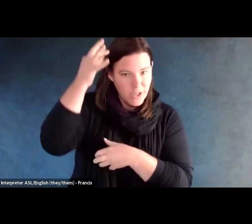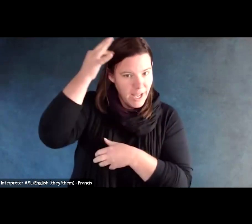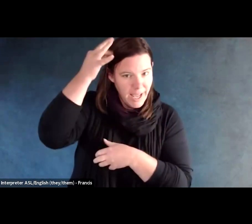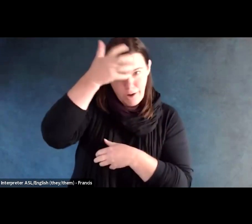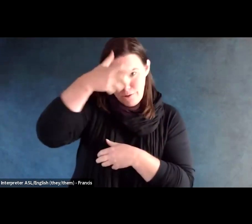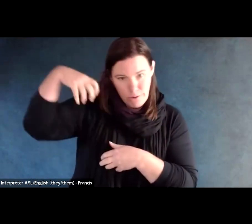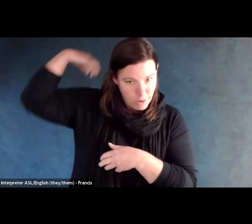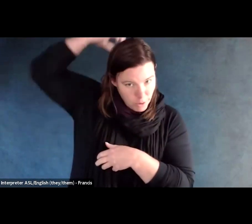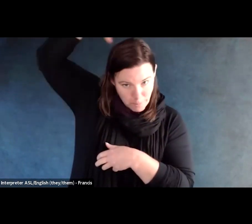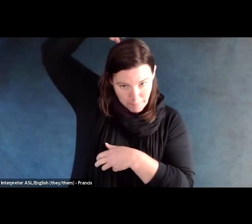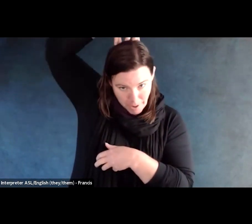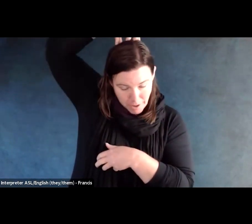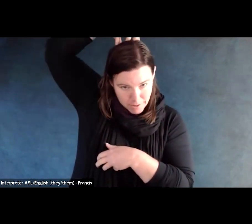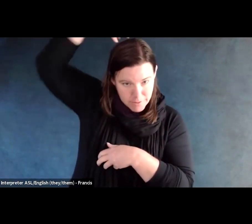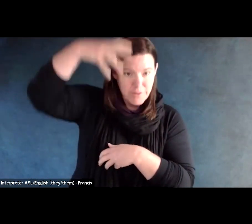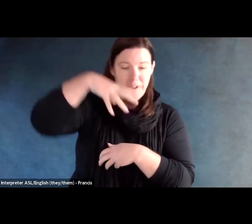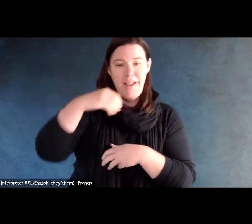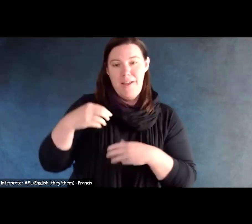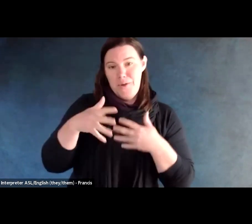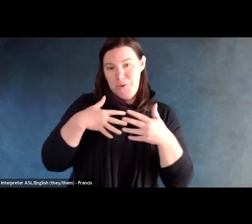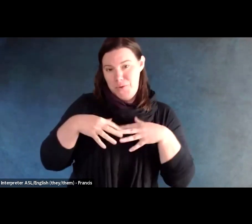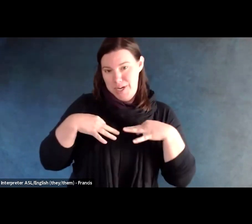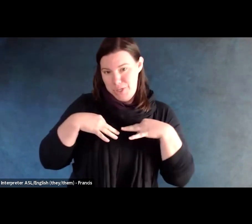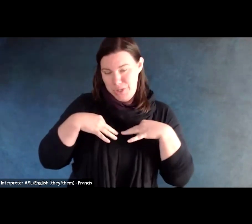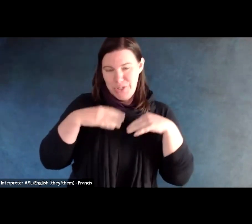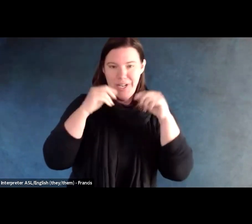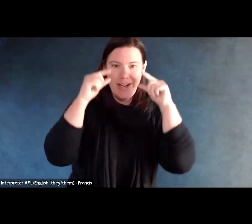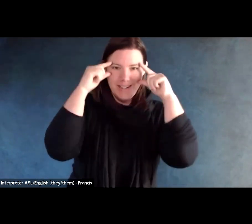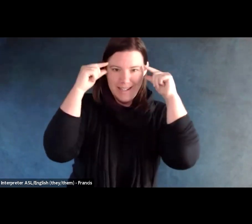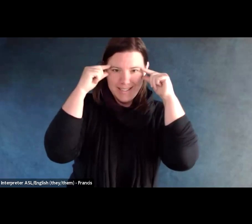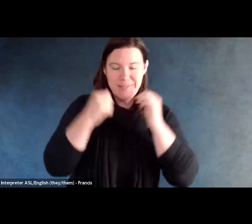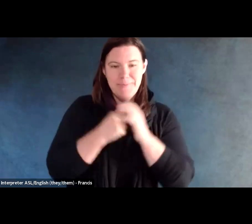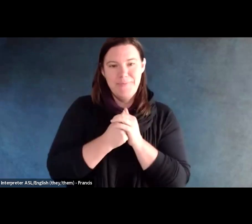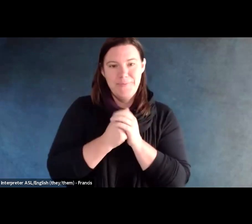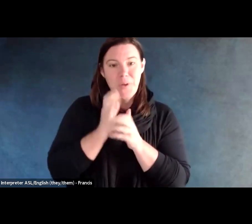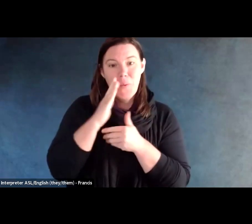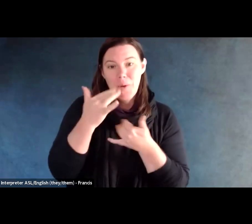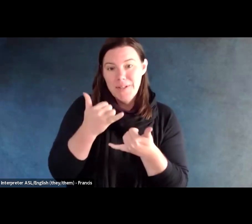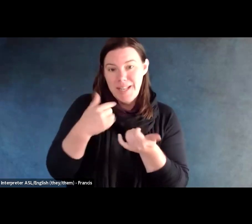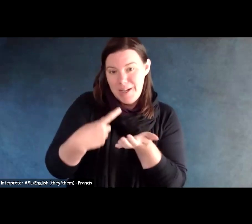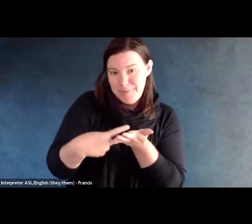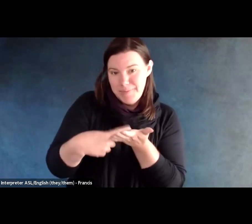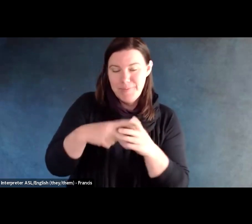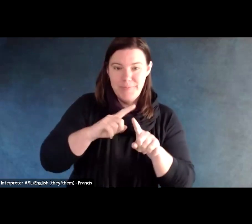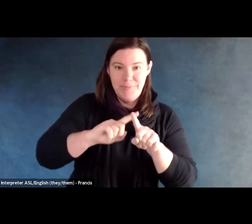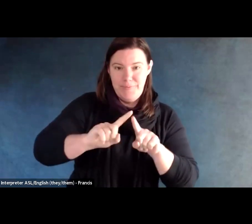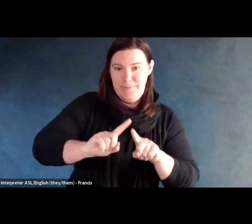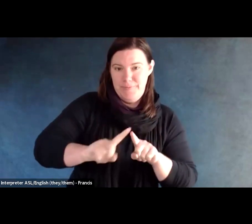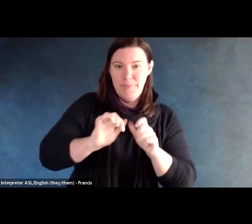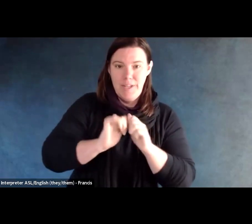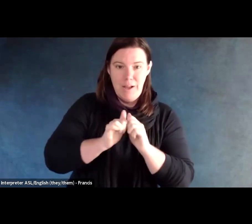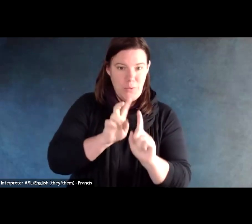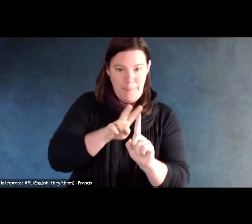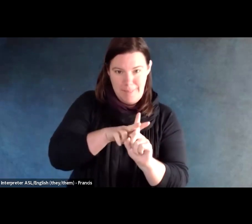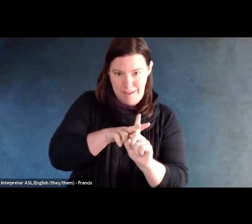are about to walk through the Community Accelerator Grant Application Submissions portal. Before we get